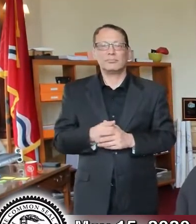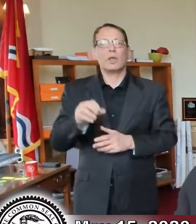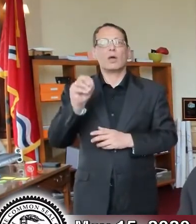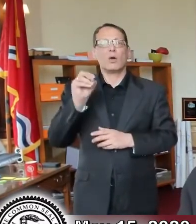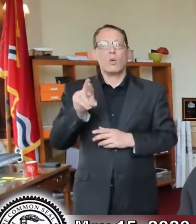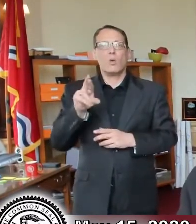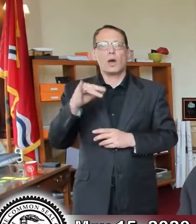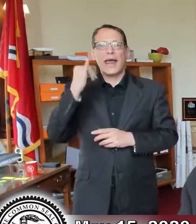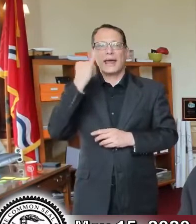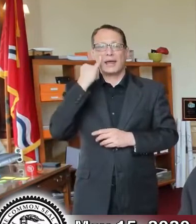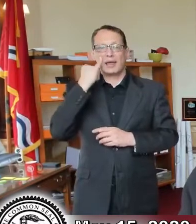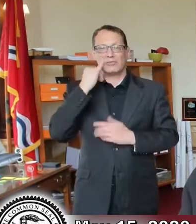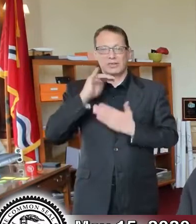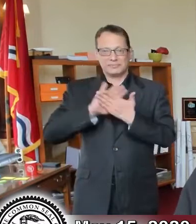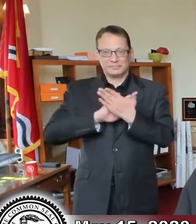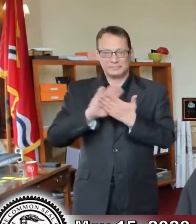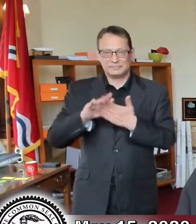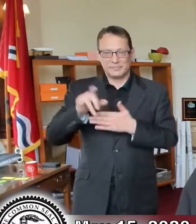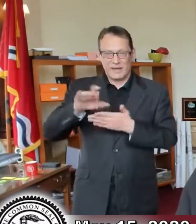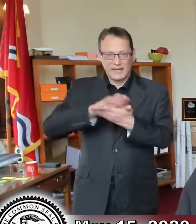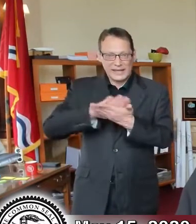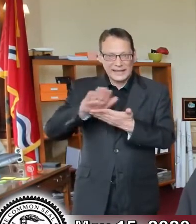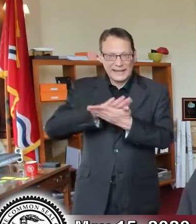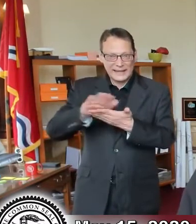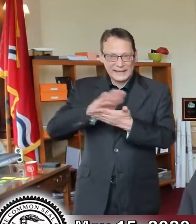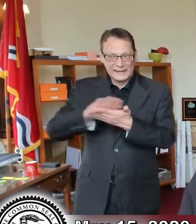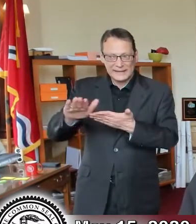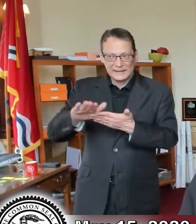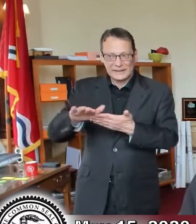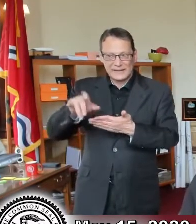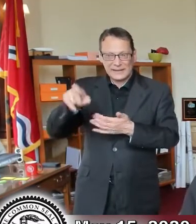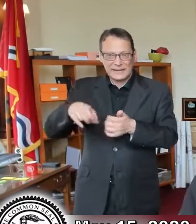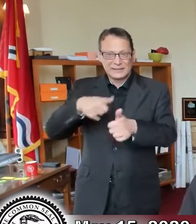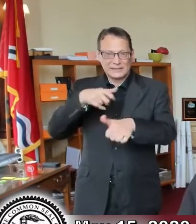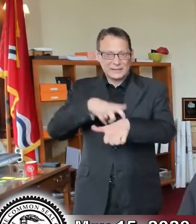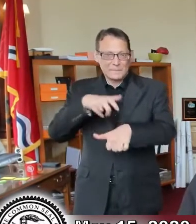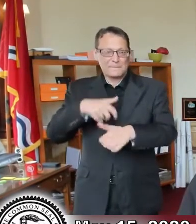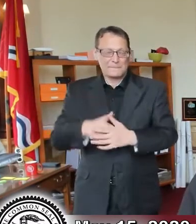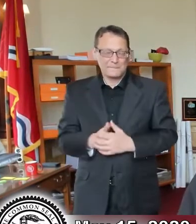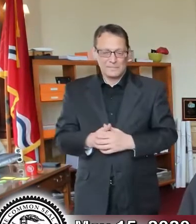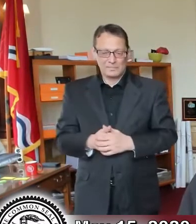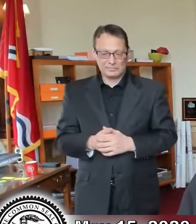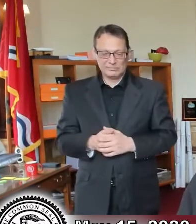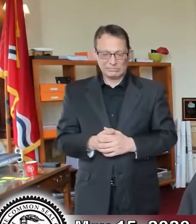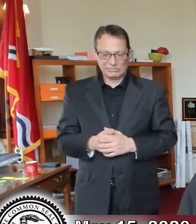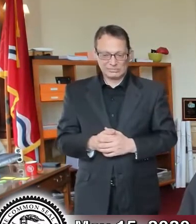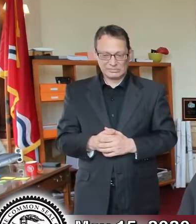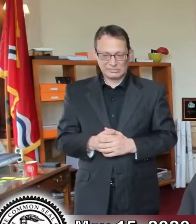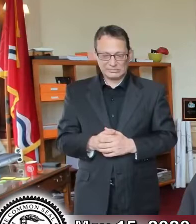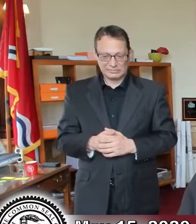Or if it's a laminated menu, they'll have to clean them between each table. So this is a